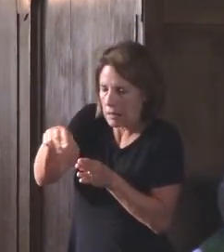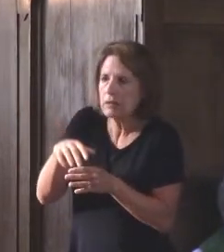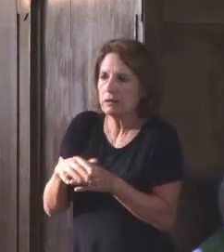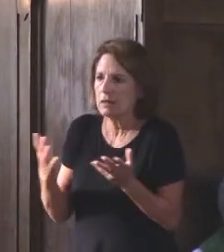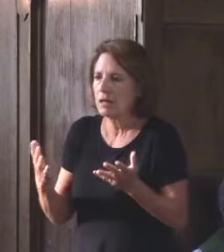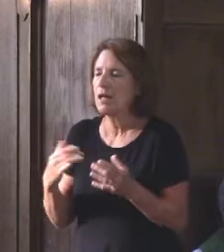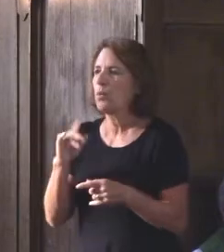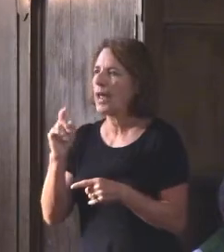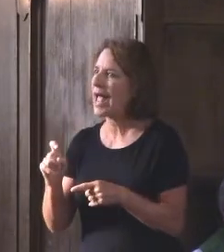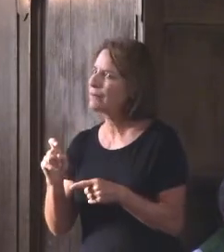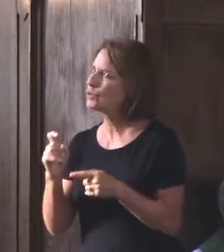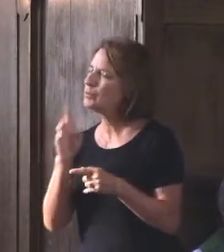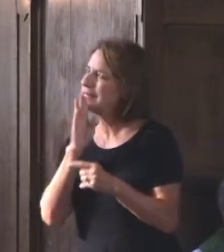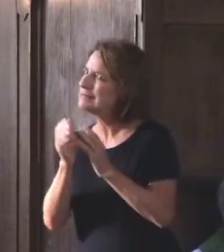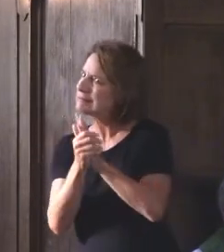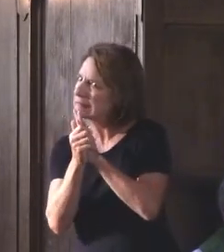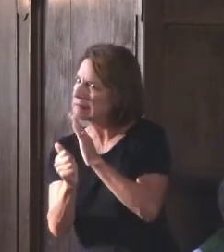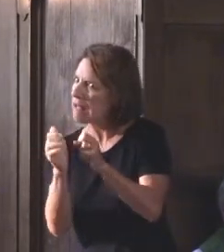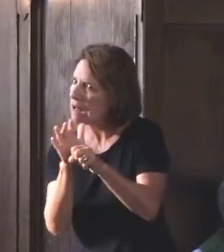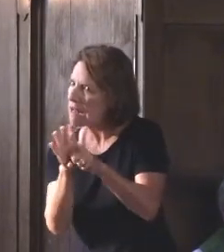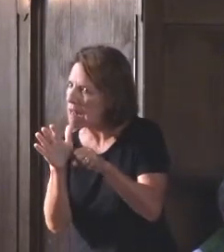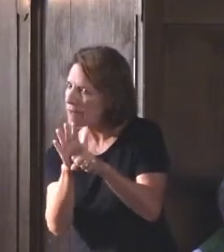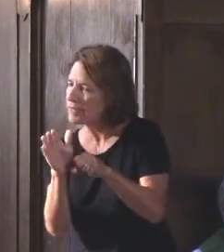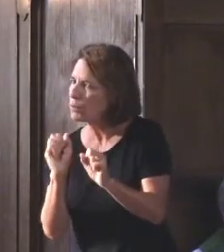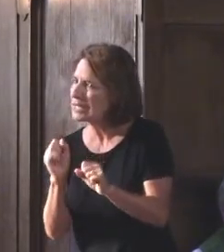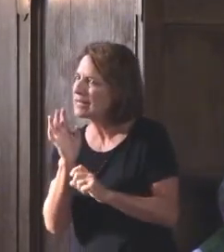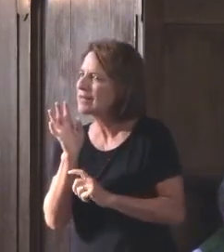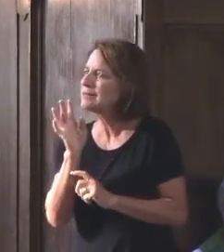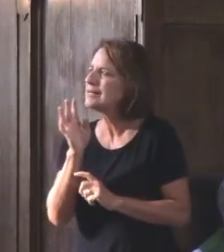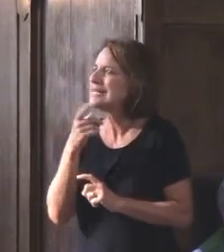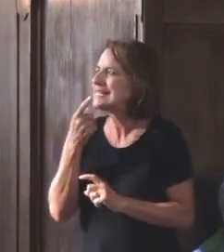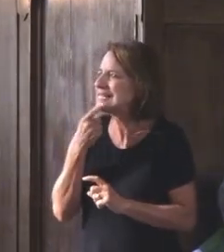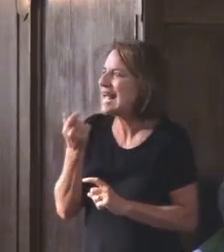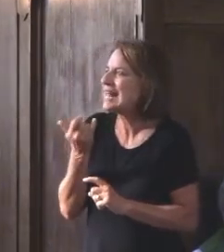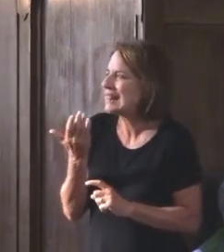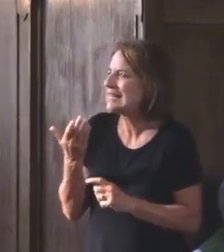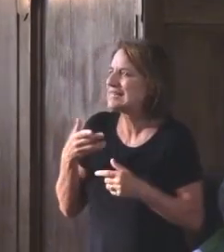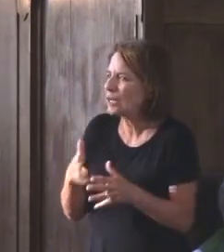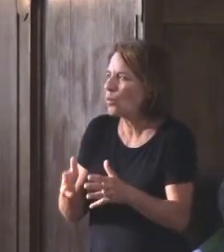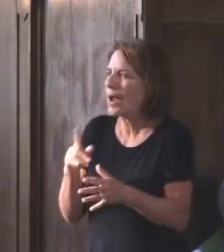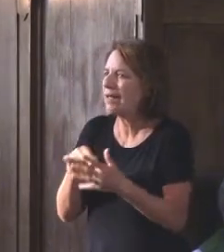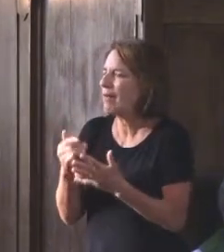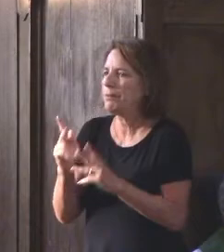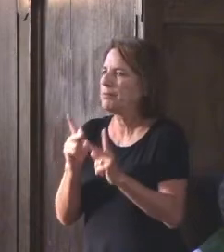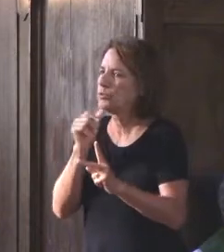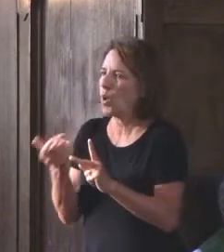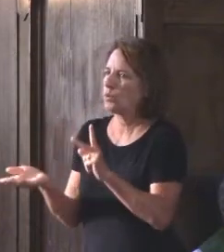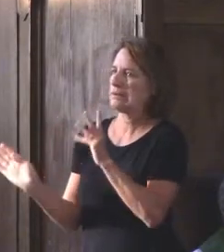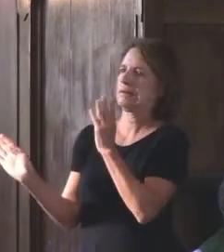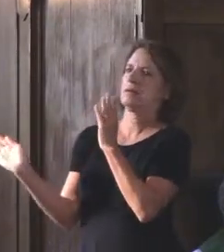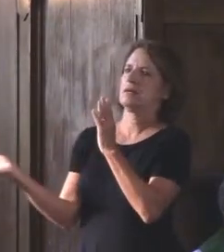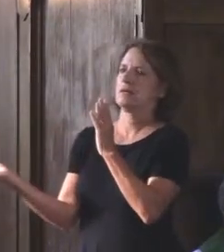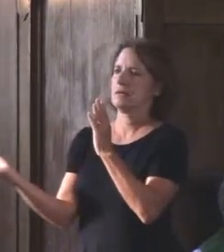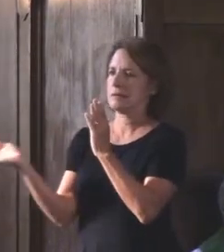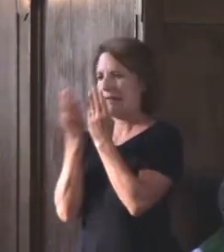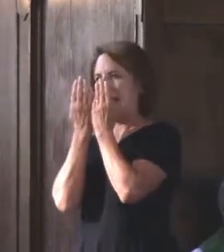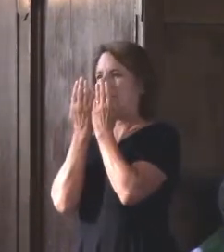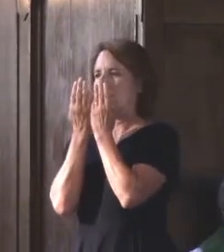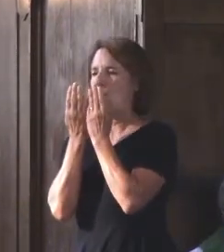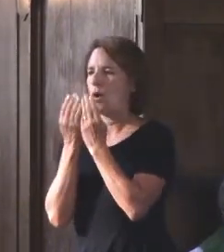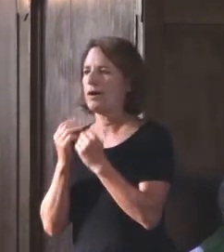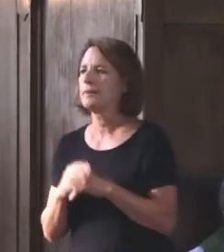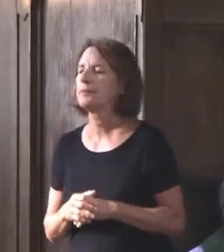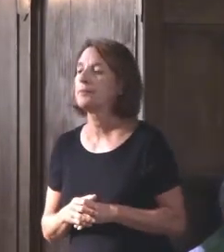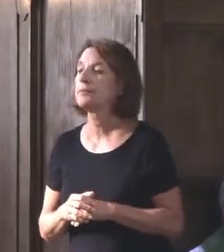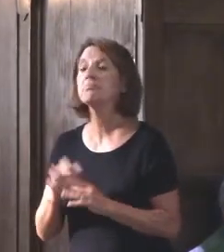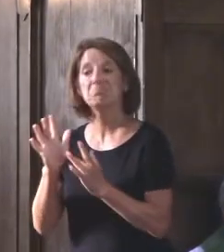and being skillful enough that we can say things in a way that people don't slam the door on us. So Jesus finds a beautiful way of doing